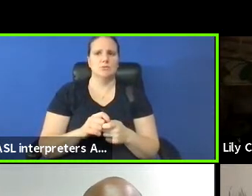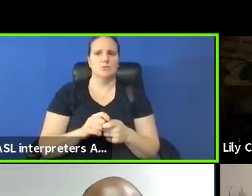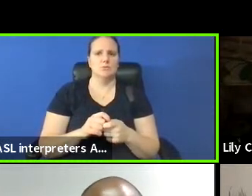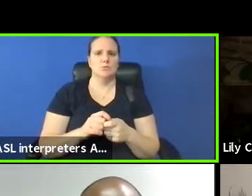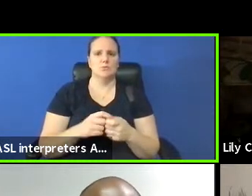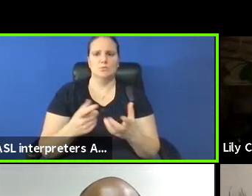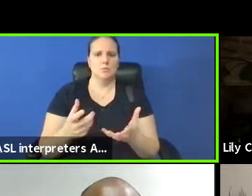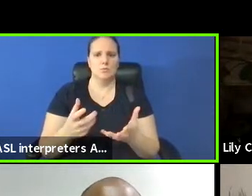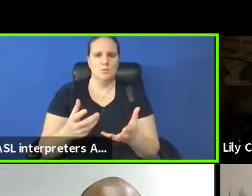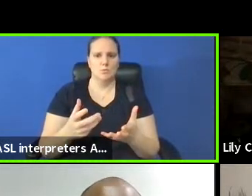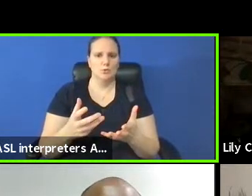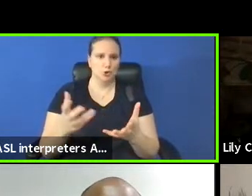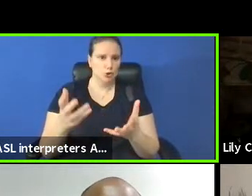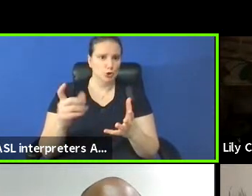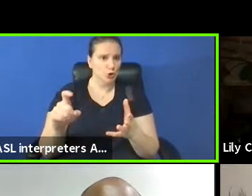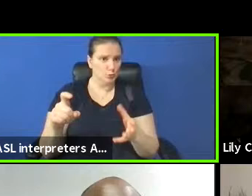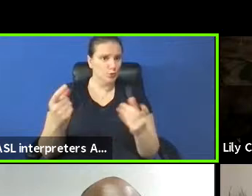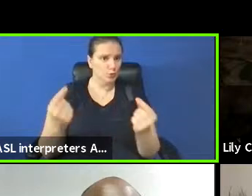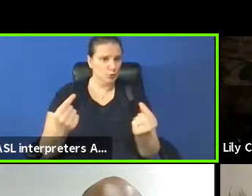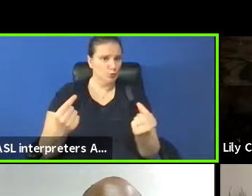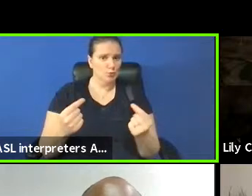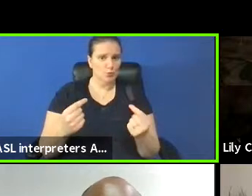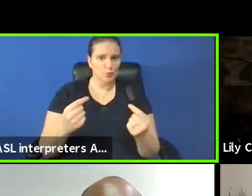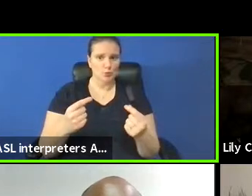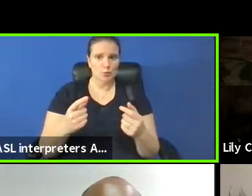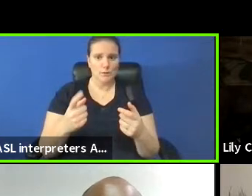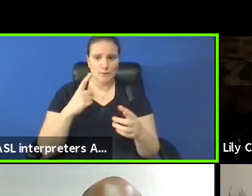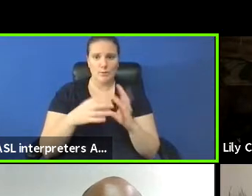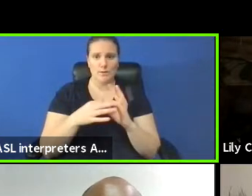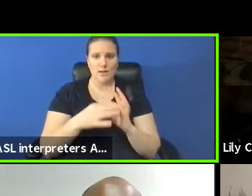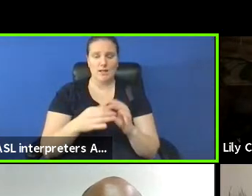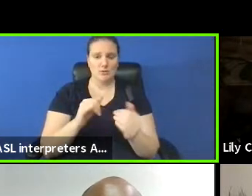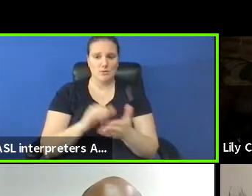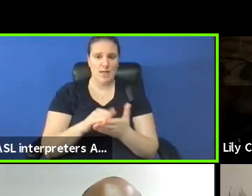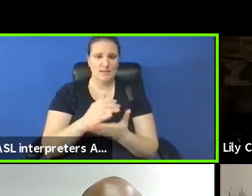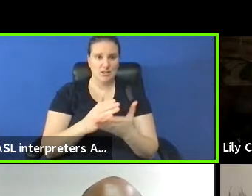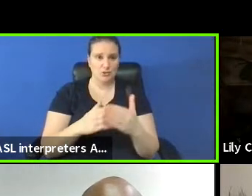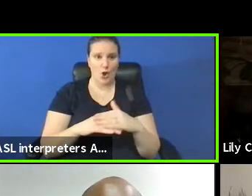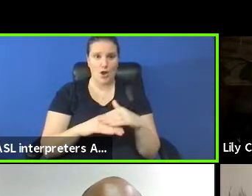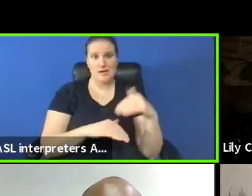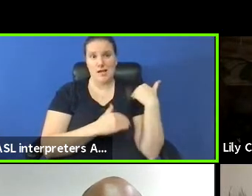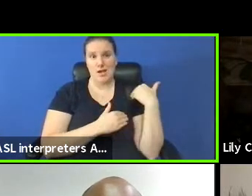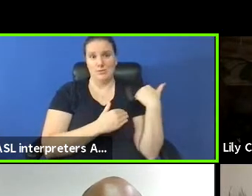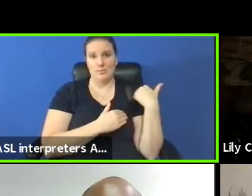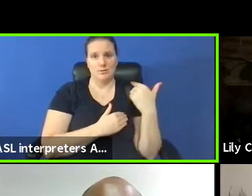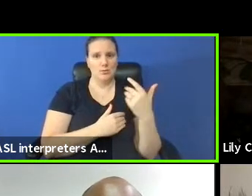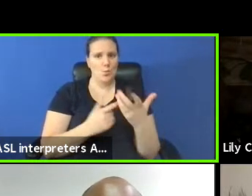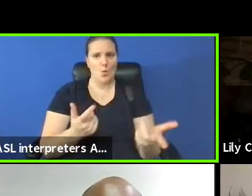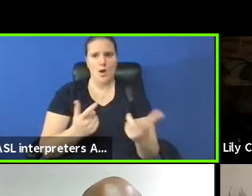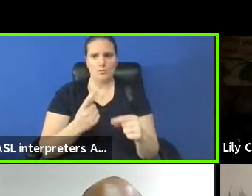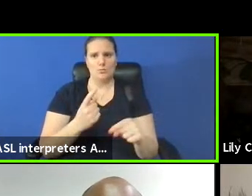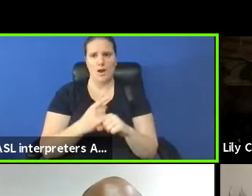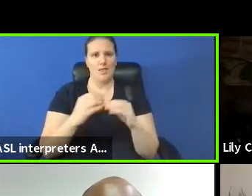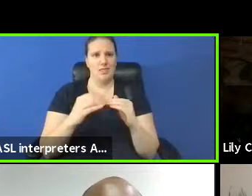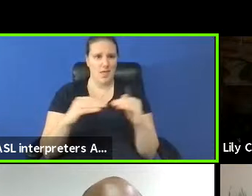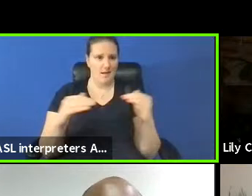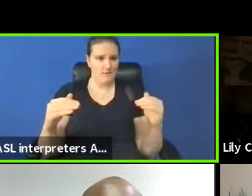get? Should we be getting, as it Yeah. relates to the section on accountability? Like, what's the right